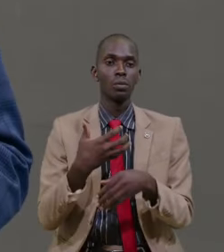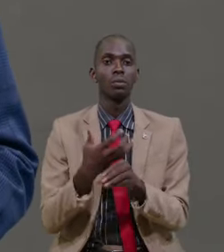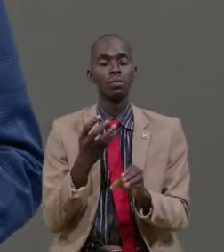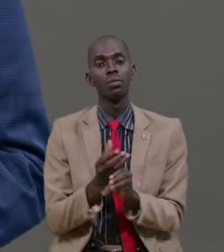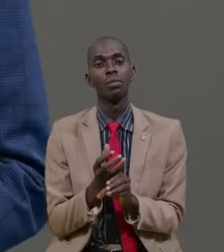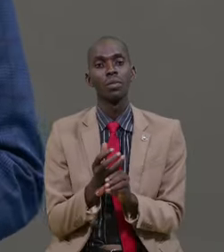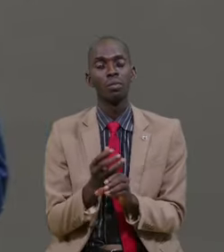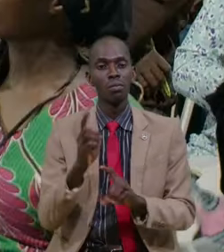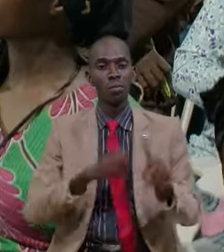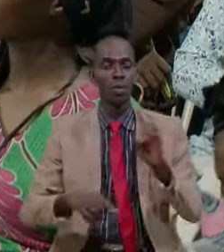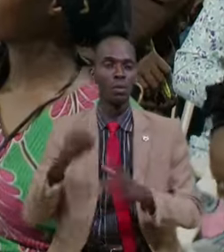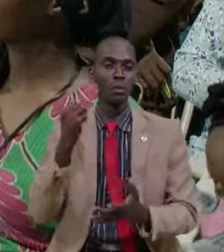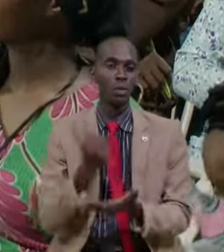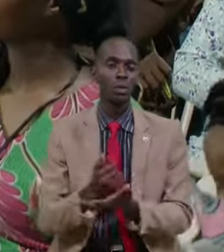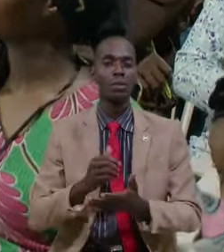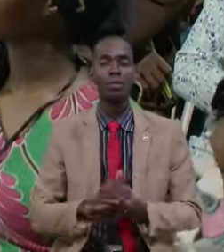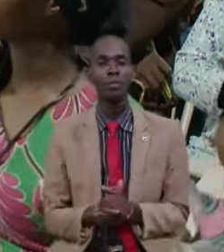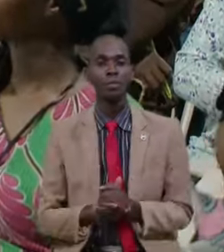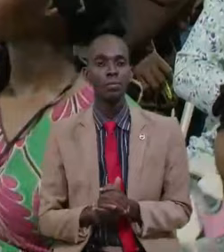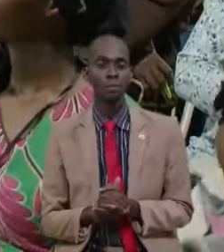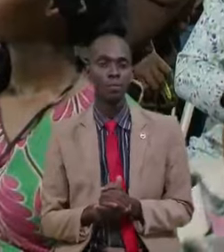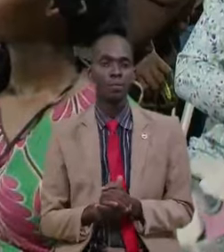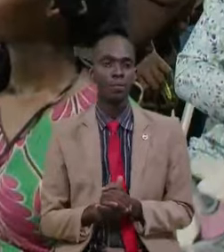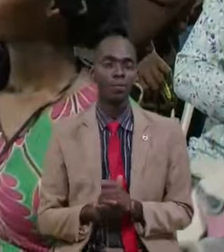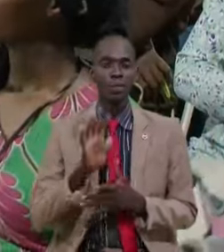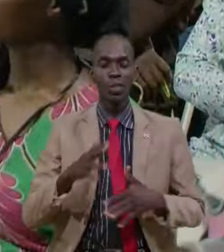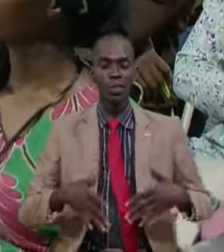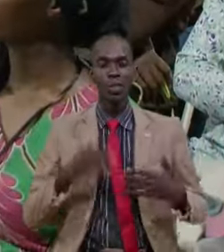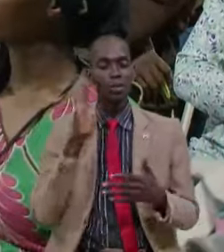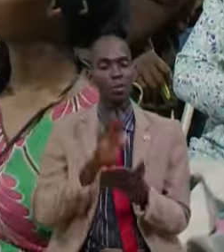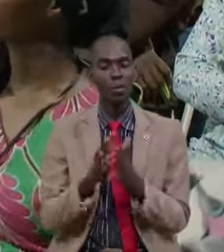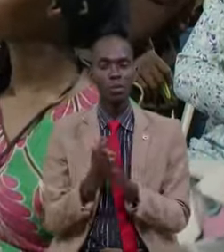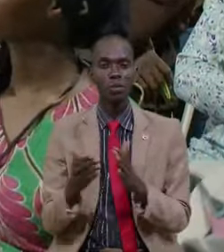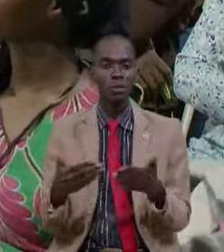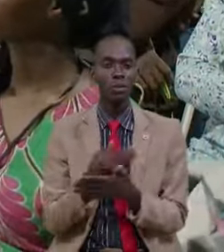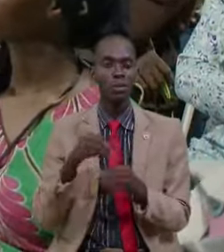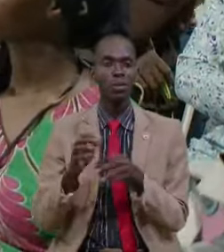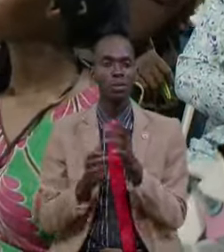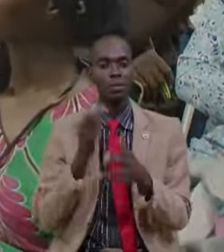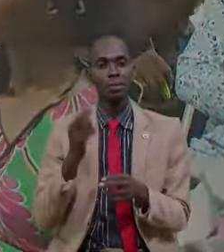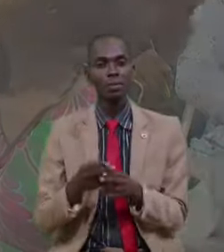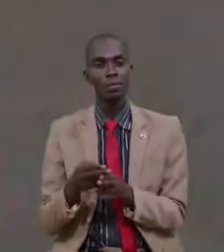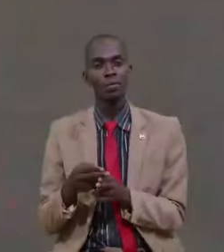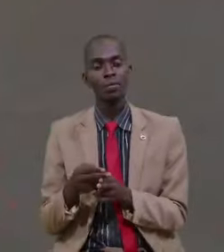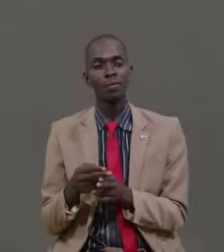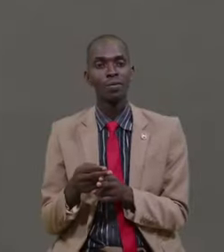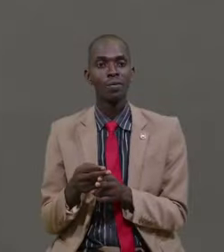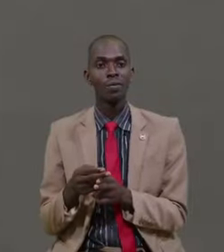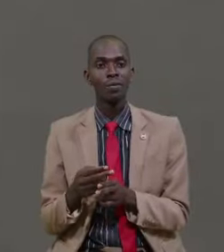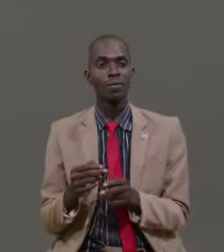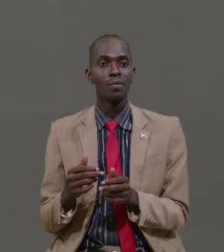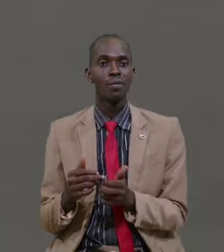a good amen. Your life will become new. Your brain will become